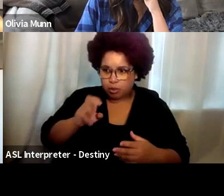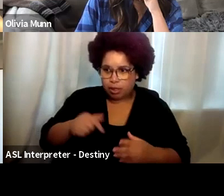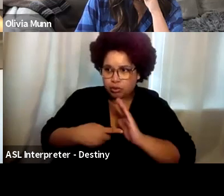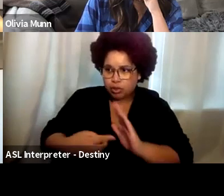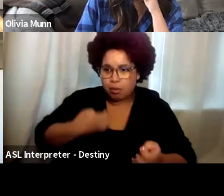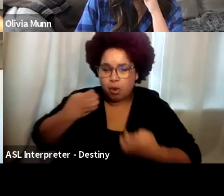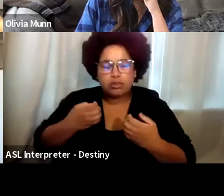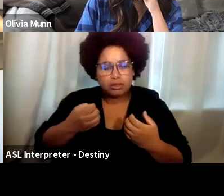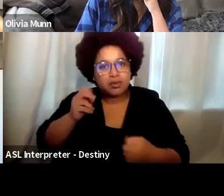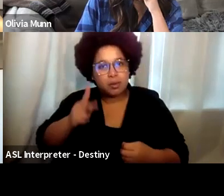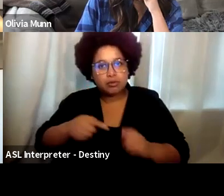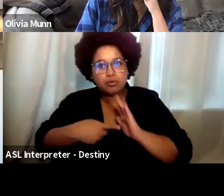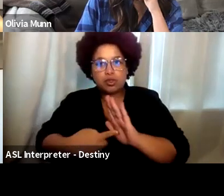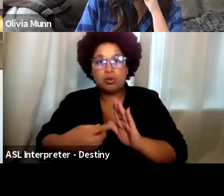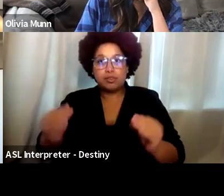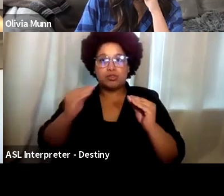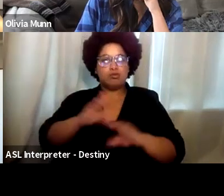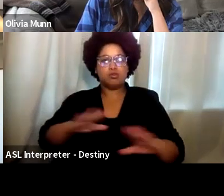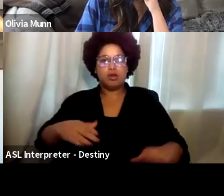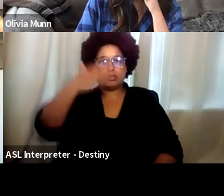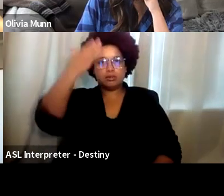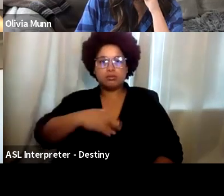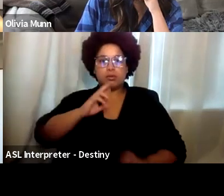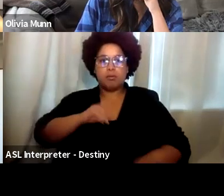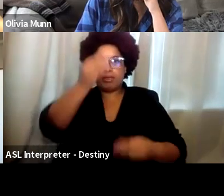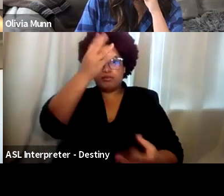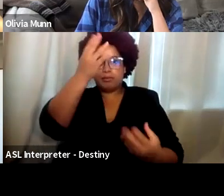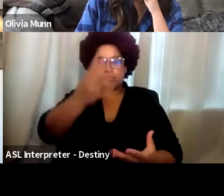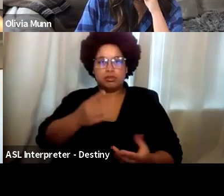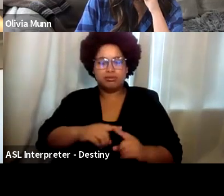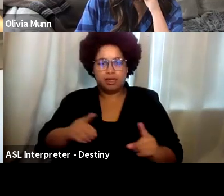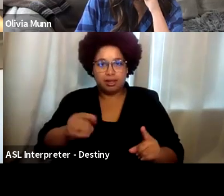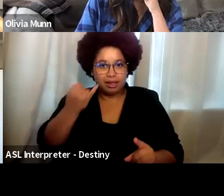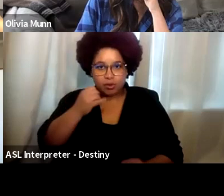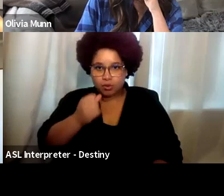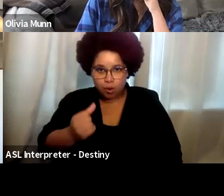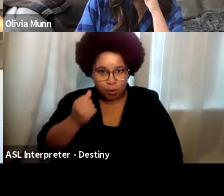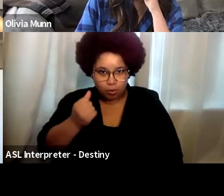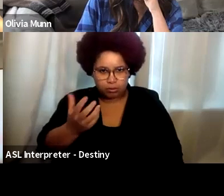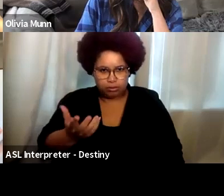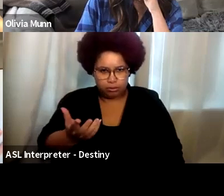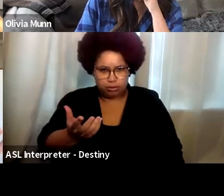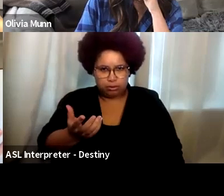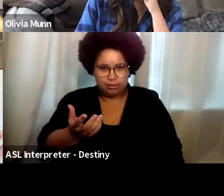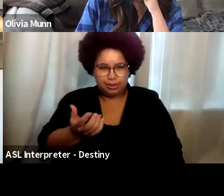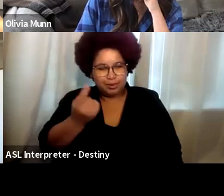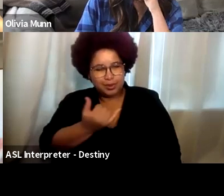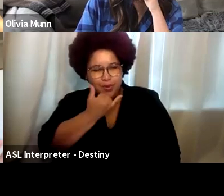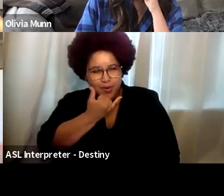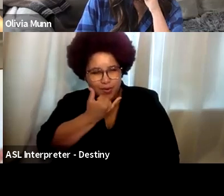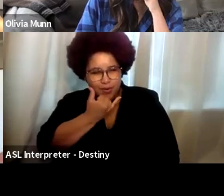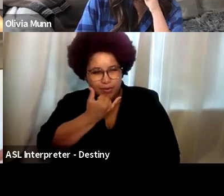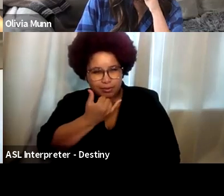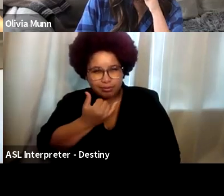any emotion, because we have been taught not to, just to report the news. But I think if you don't, then something's wrong, then you're